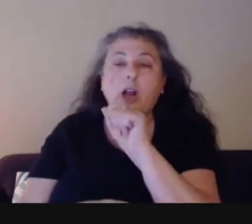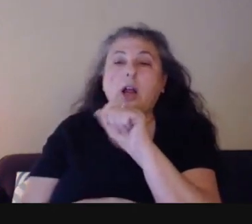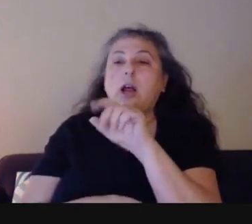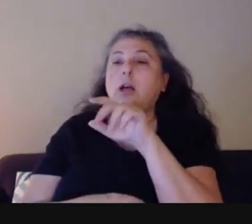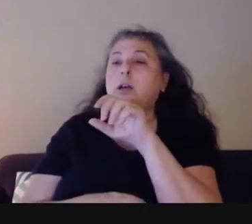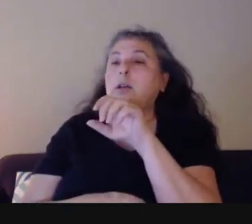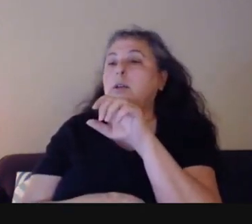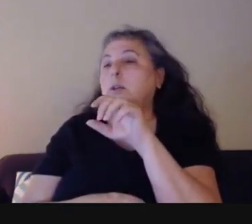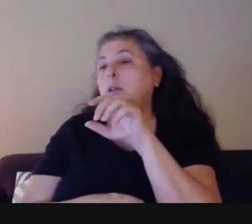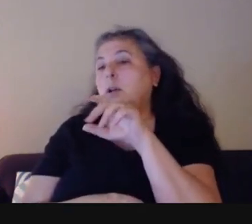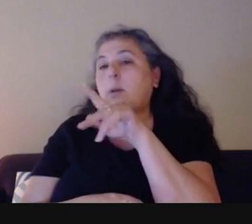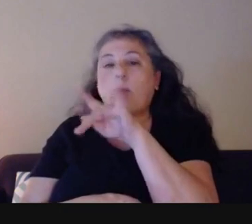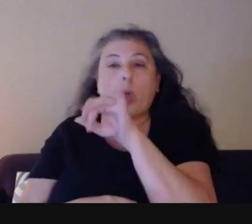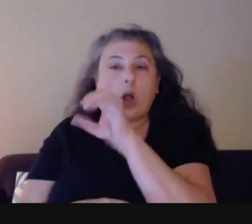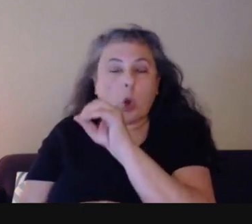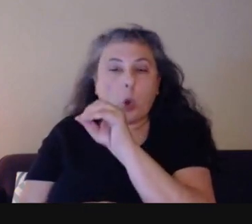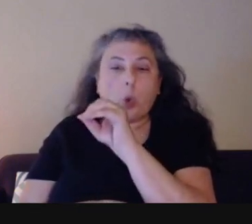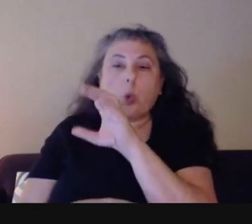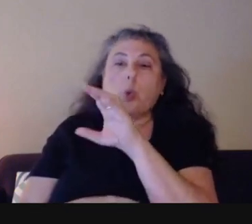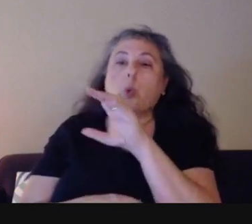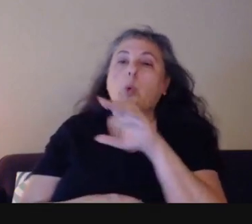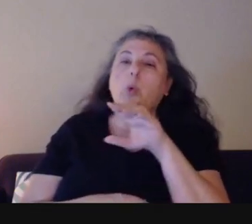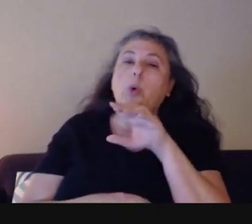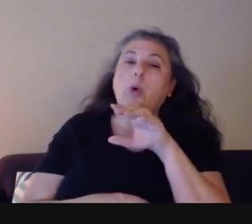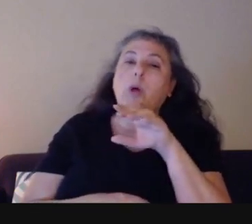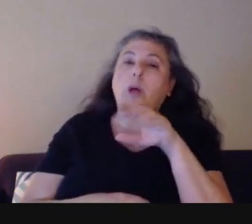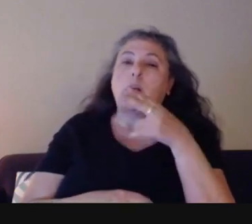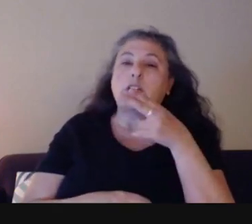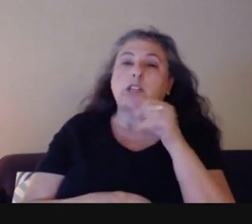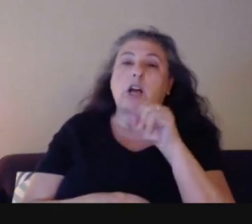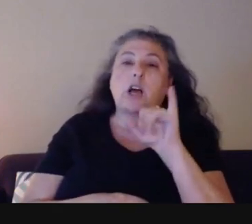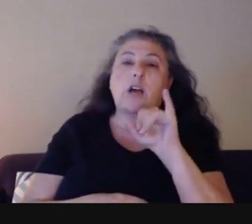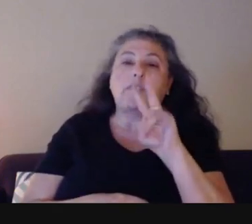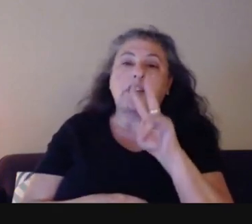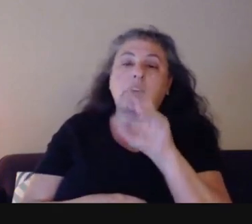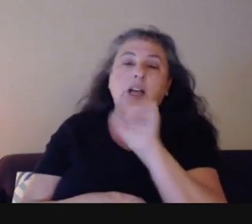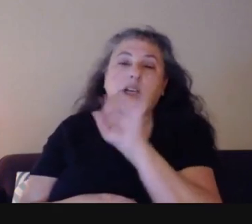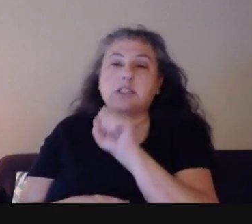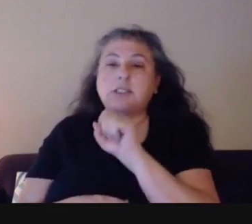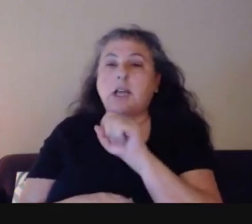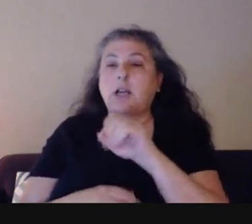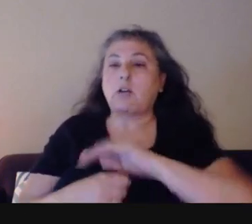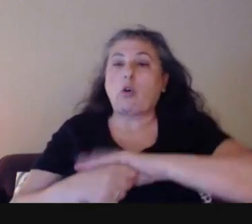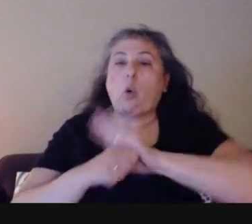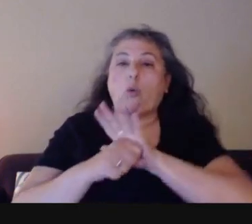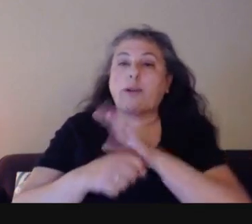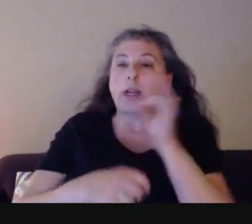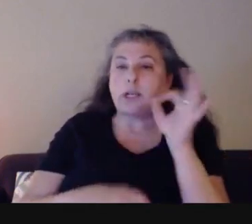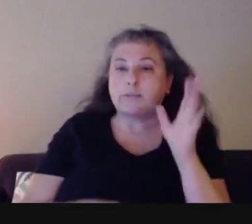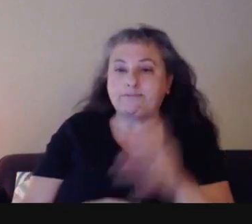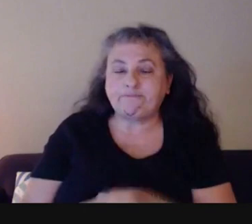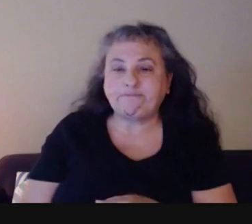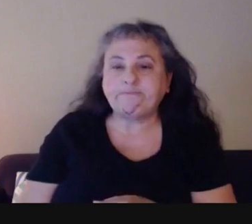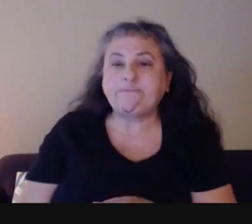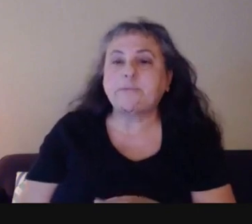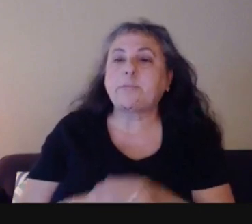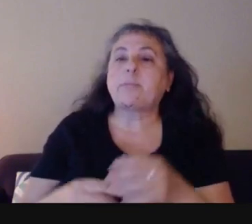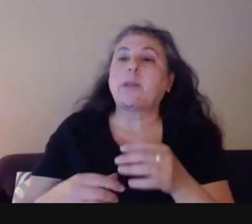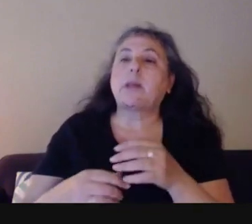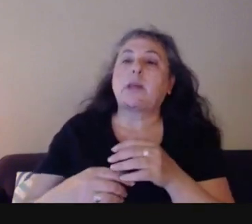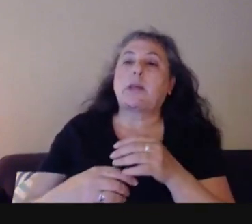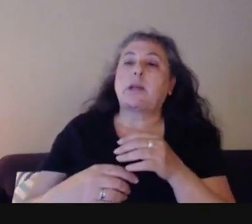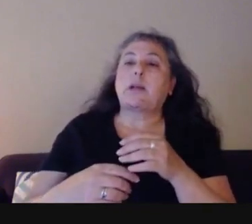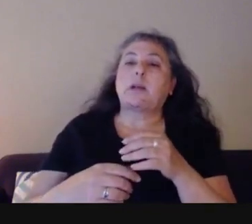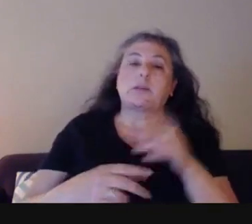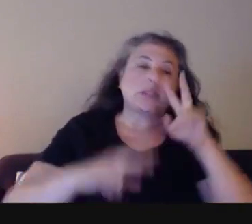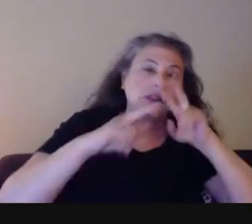typhoid, cholera, HIV, AIDS, and COVID-19. In addition to examining the impact disease